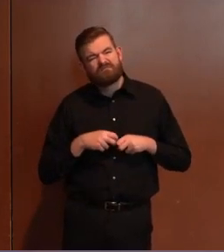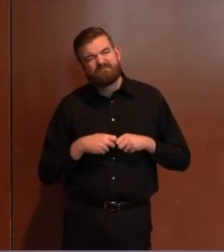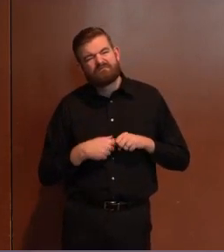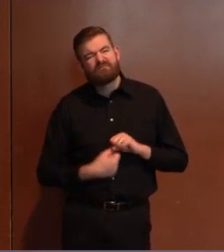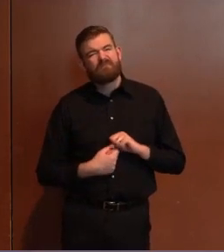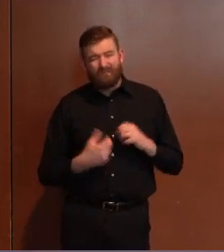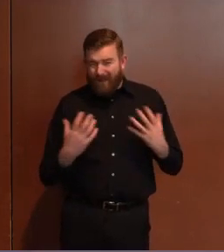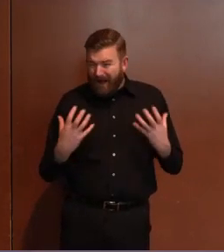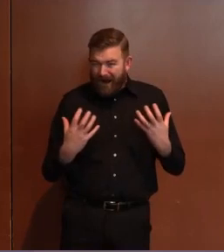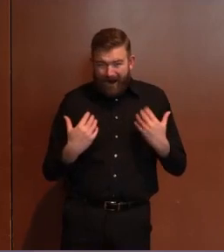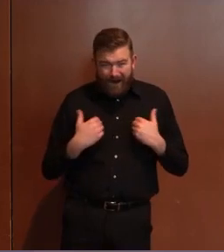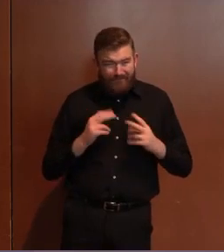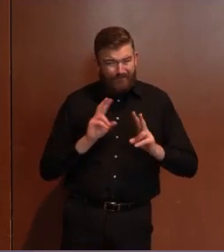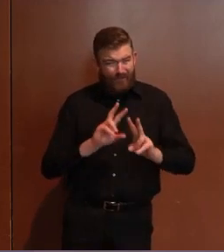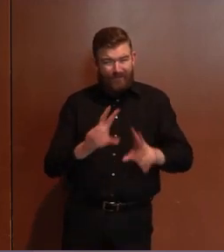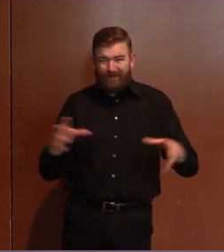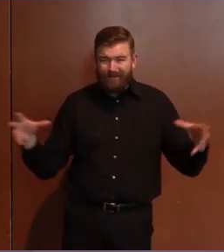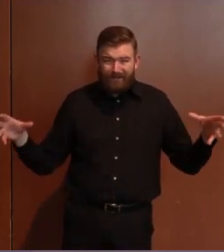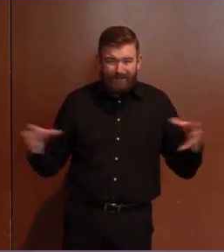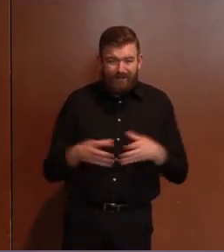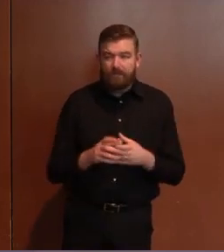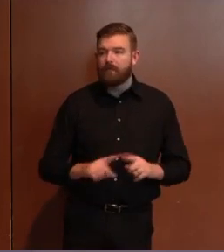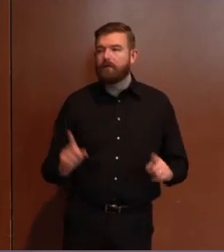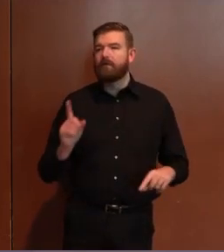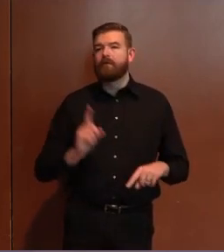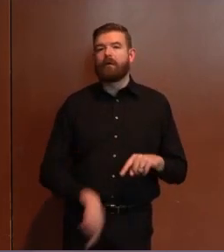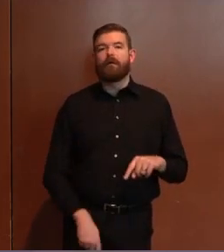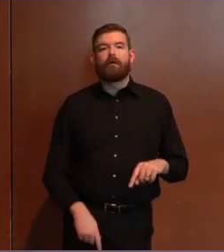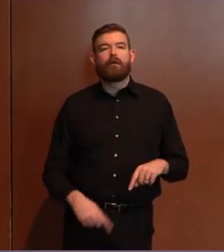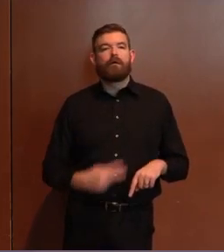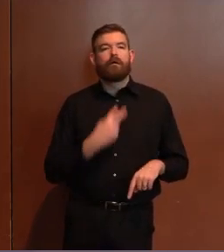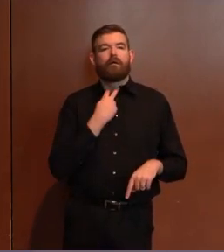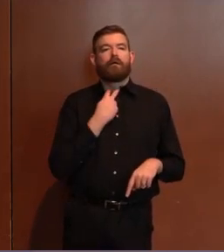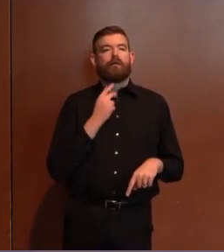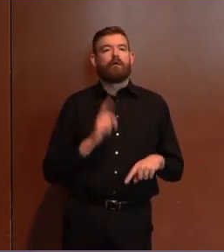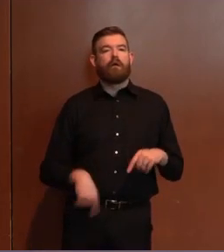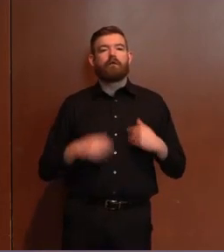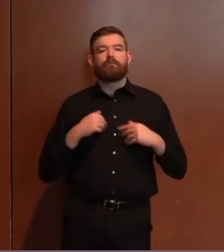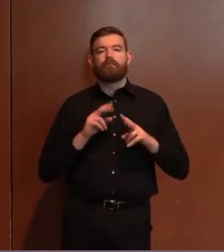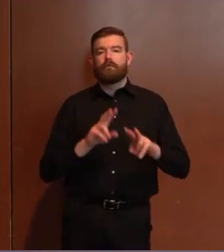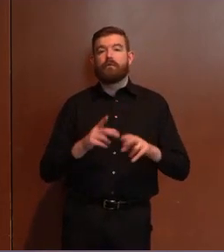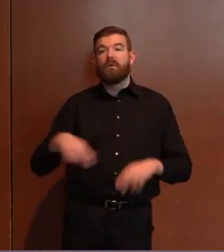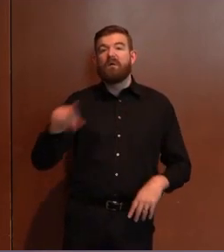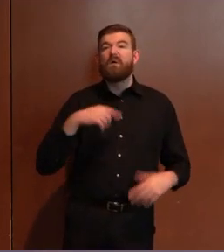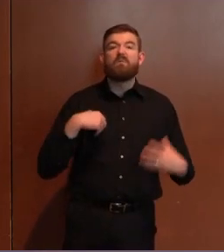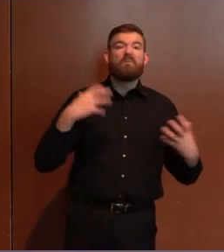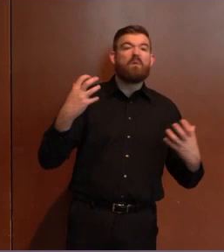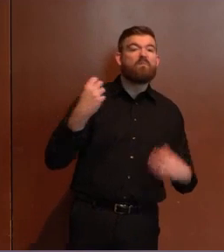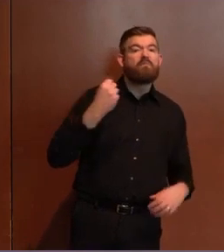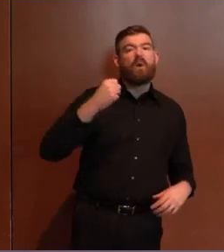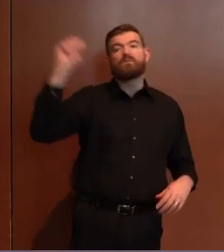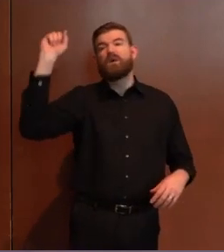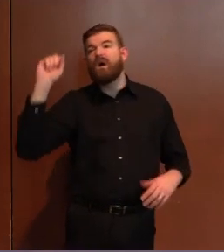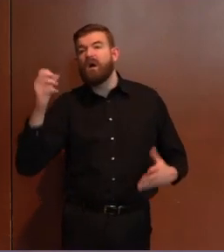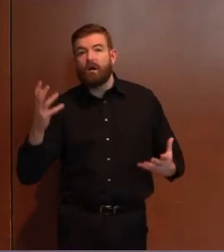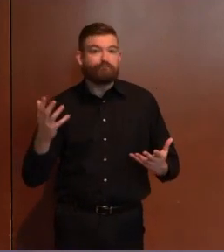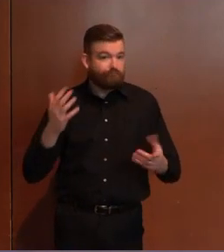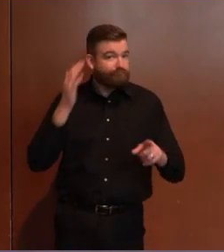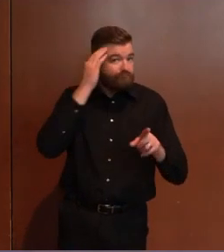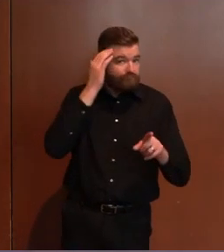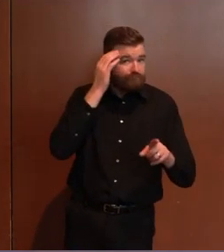come together and can't come together. So it's not just the protests, it's not just the hearings, it's gatherings of any type. And as I mentioned